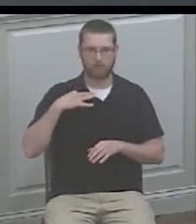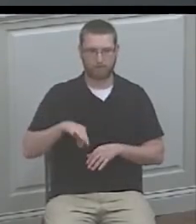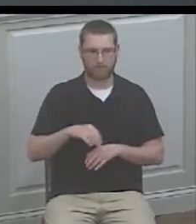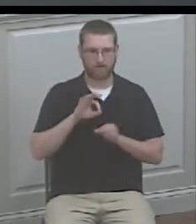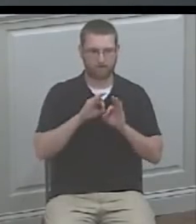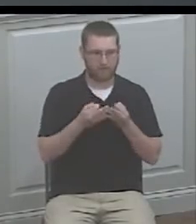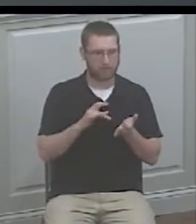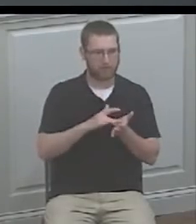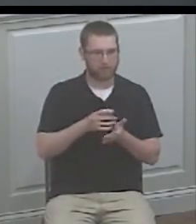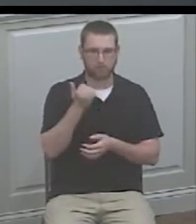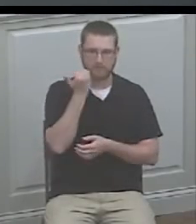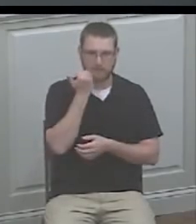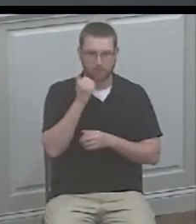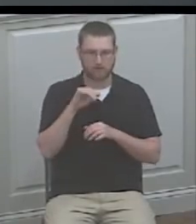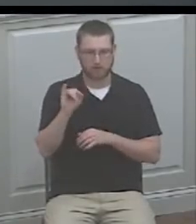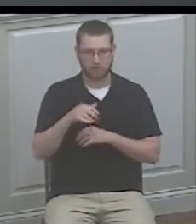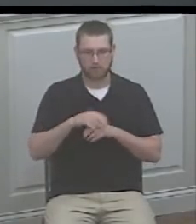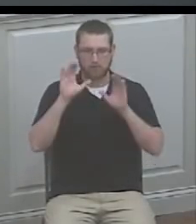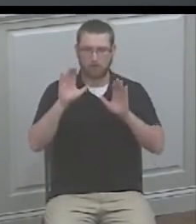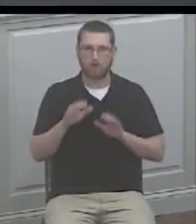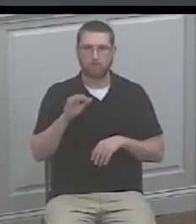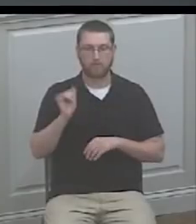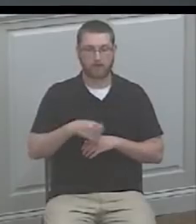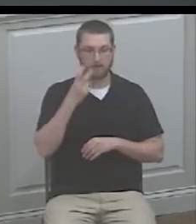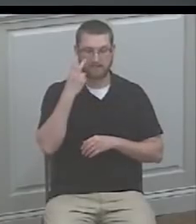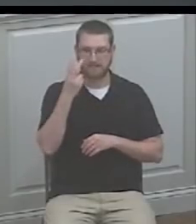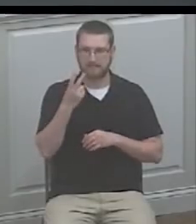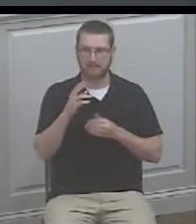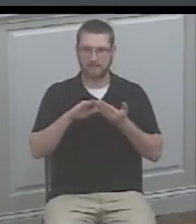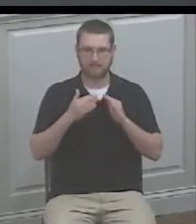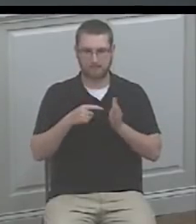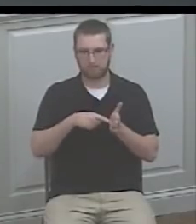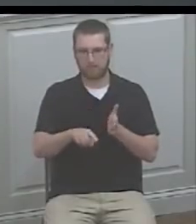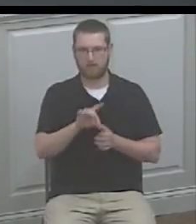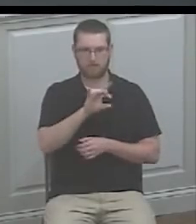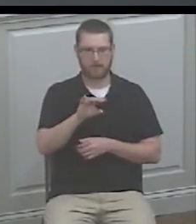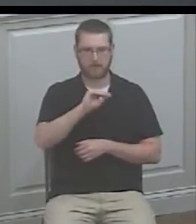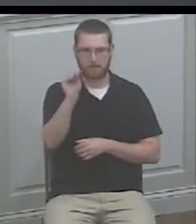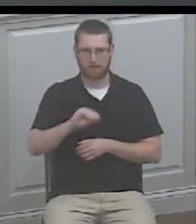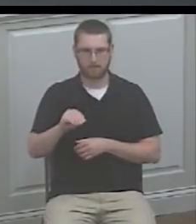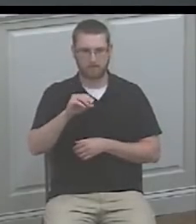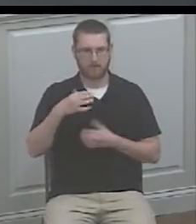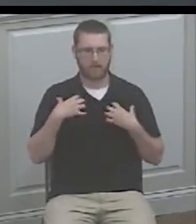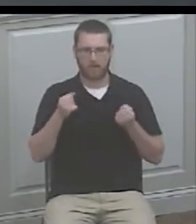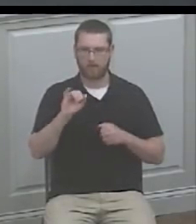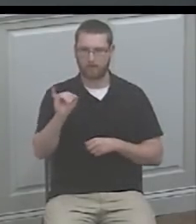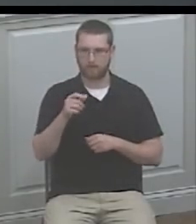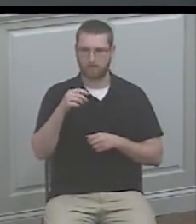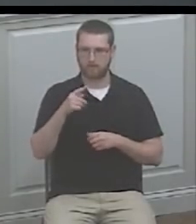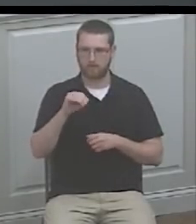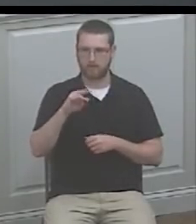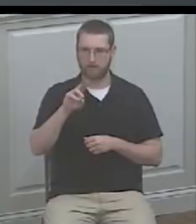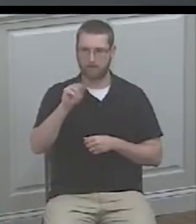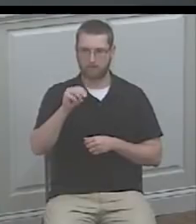dental insurance. While this is a great benefit, we see from the survey that cities our size pay an average of 88% of the health insurance premium. Because they are